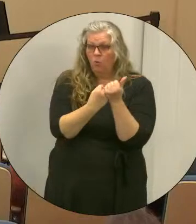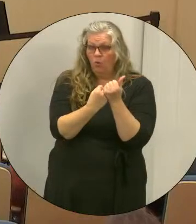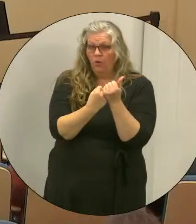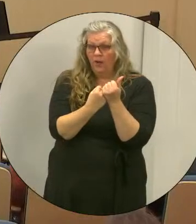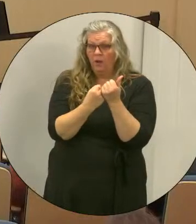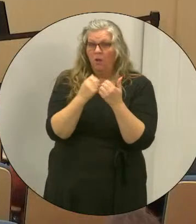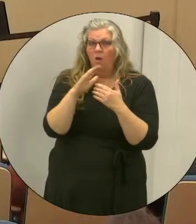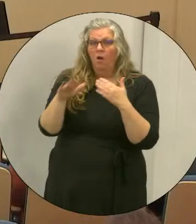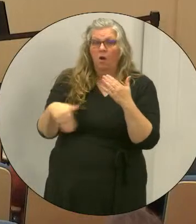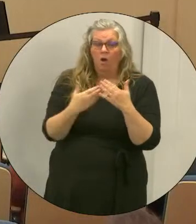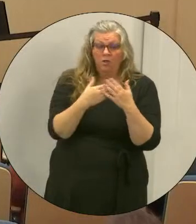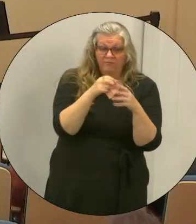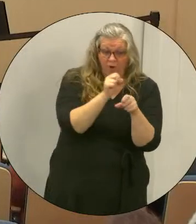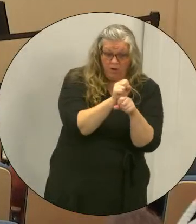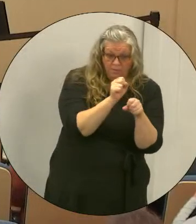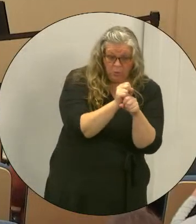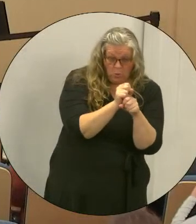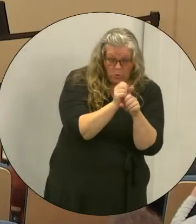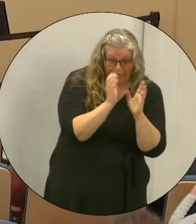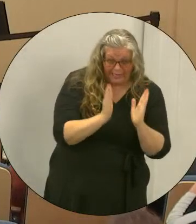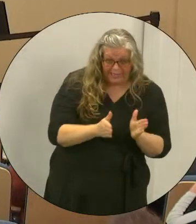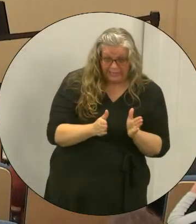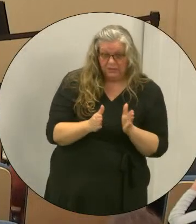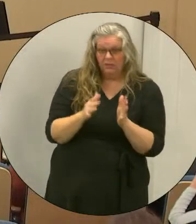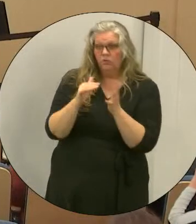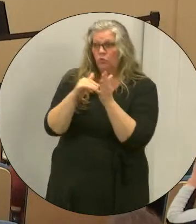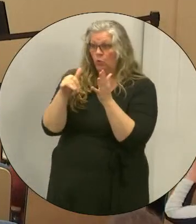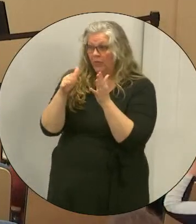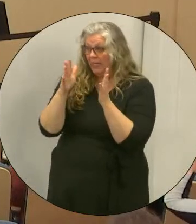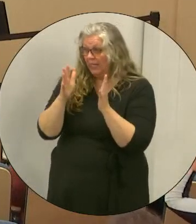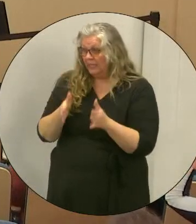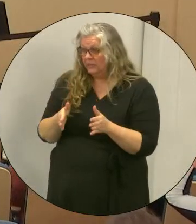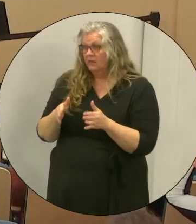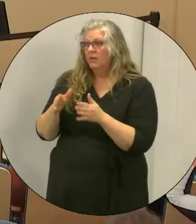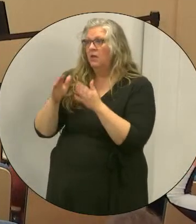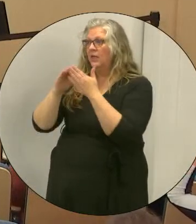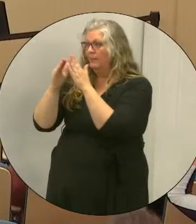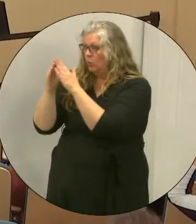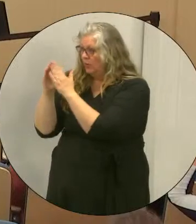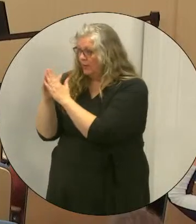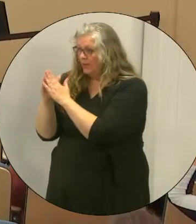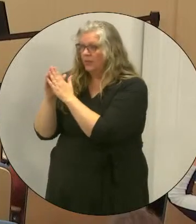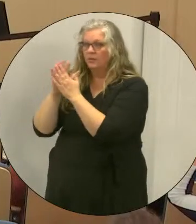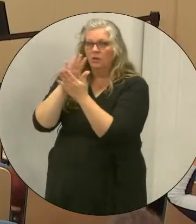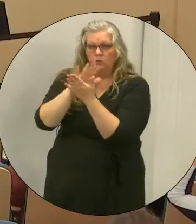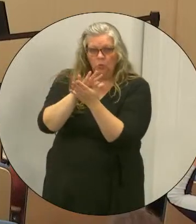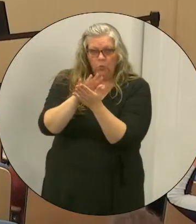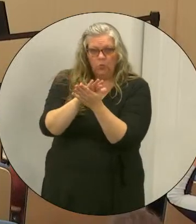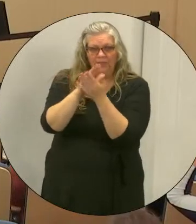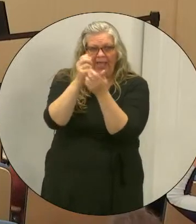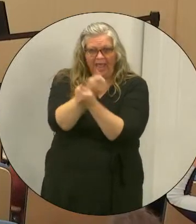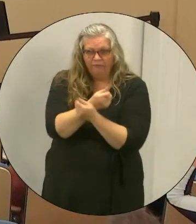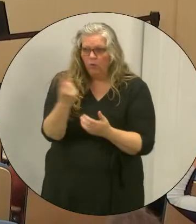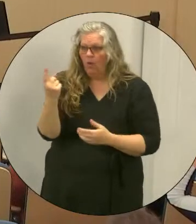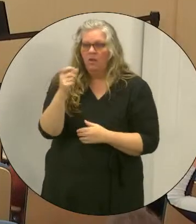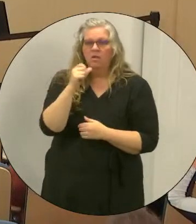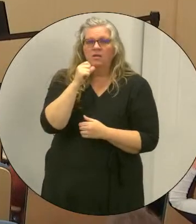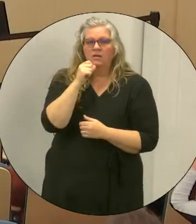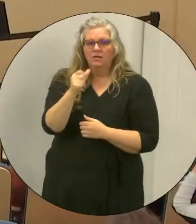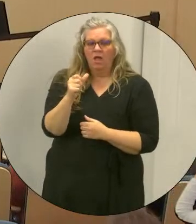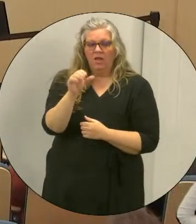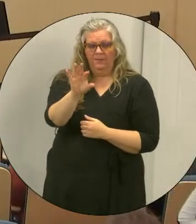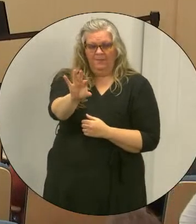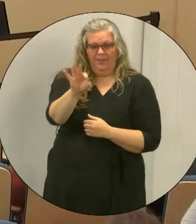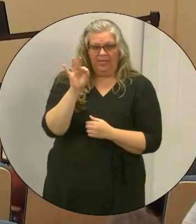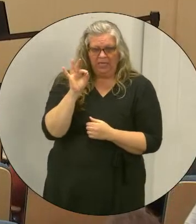our employees, students, our community, our schools, everyone. It is not just picking